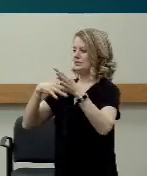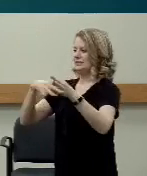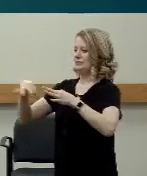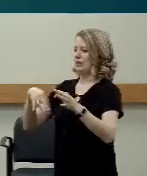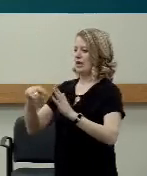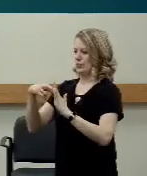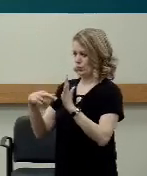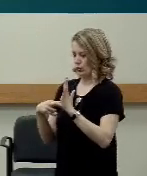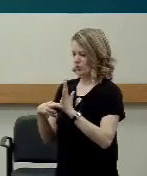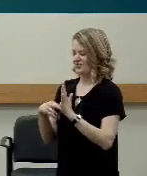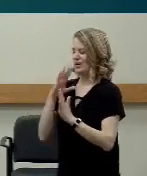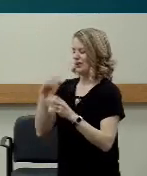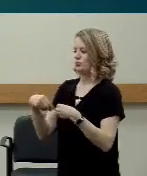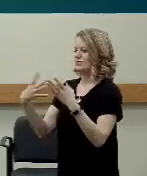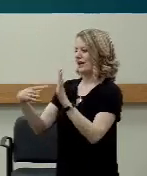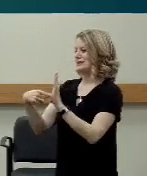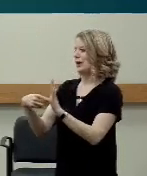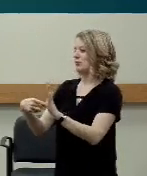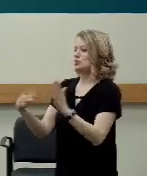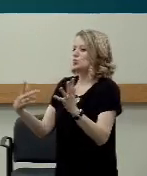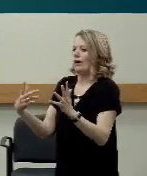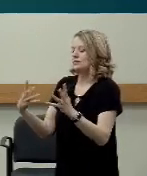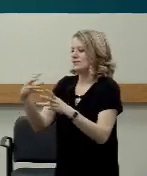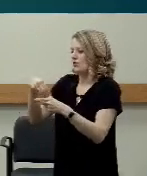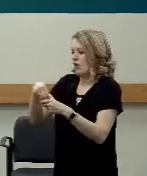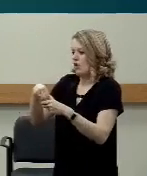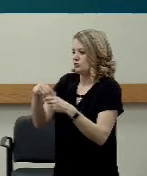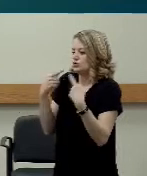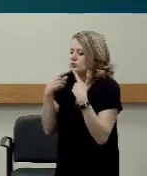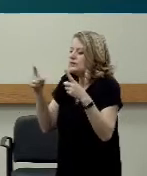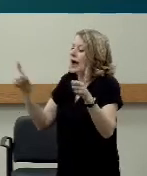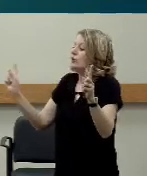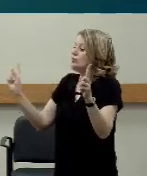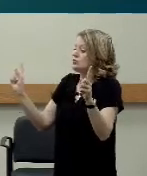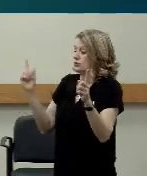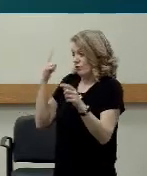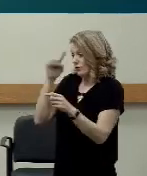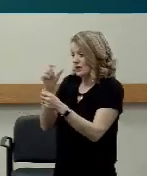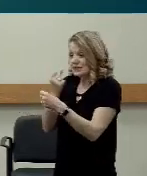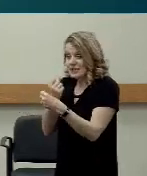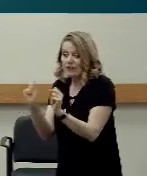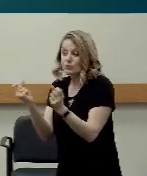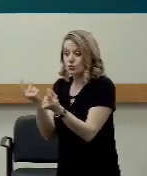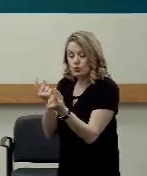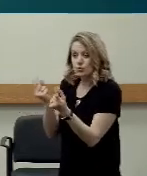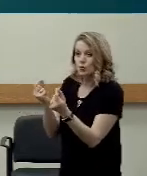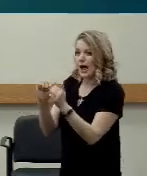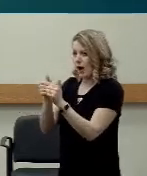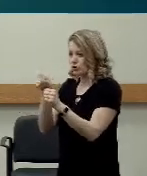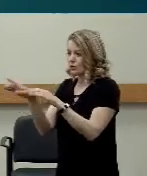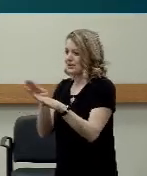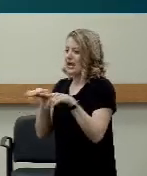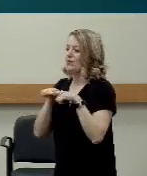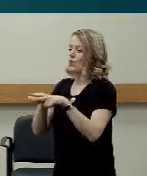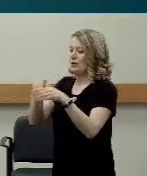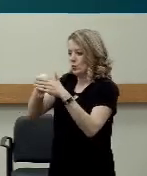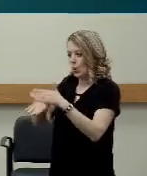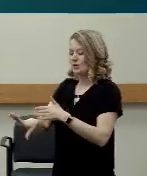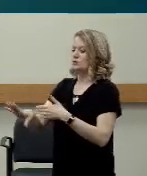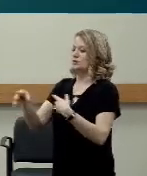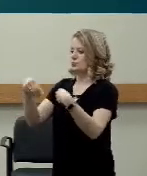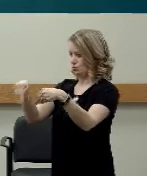have some samples of that. It's very basic, but it's just to include how customers should behave while in the store as far as